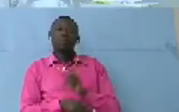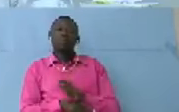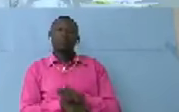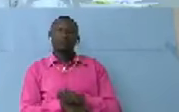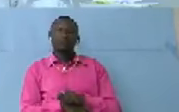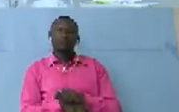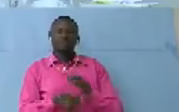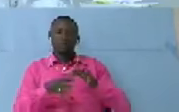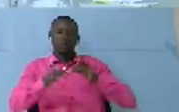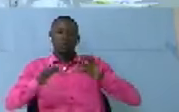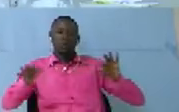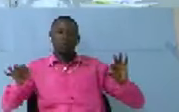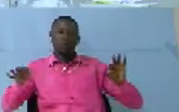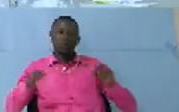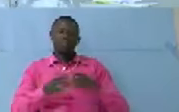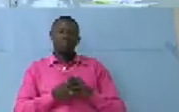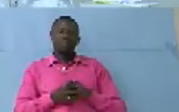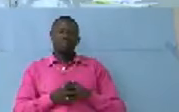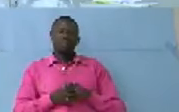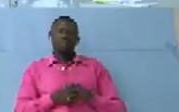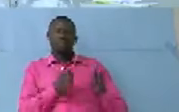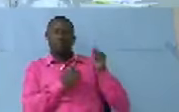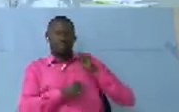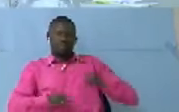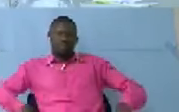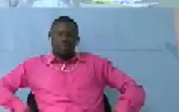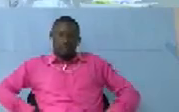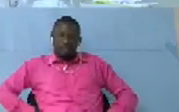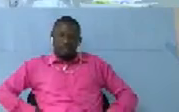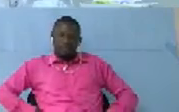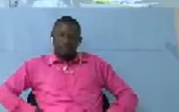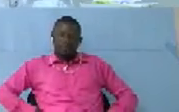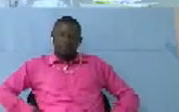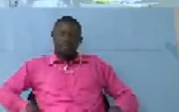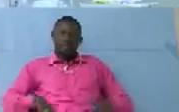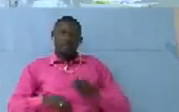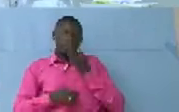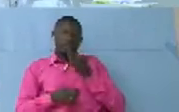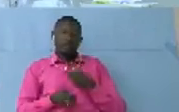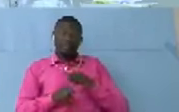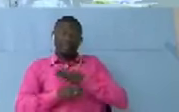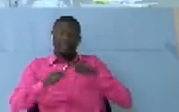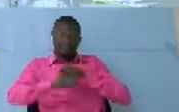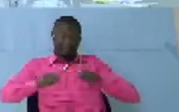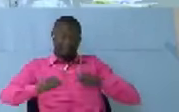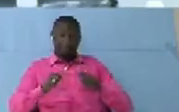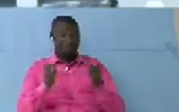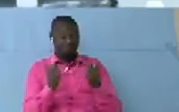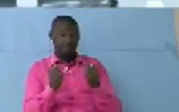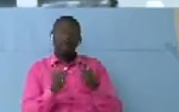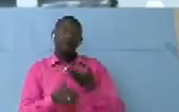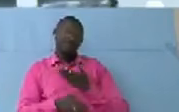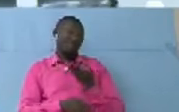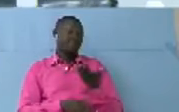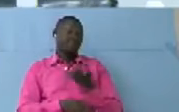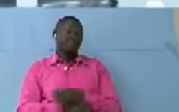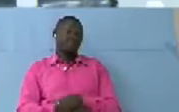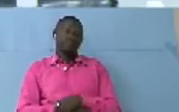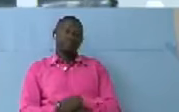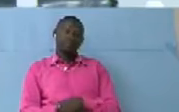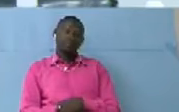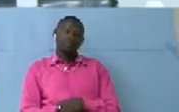I am sitting in Gulola. With a rope? Niko maten. Behind me like this. Akonye nye sit la kota bakuma. He told me I have